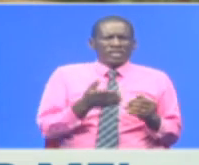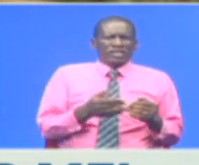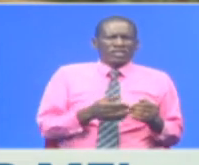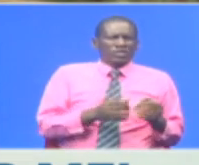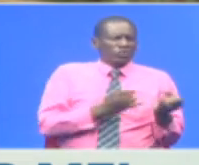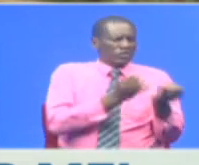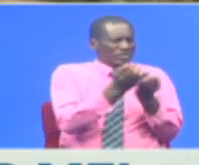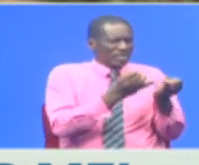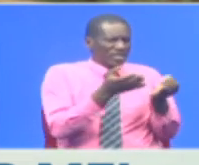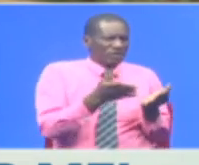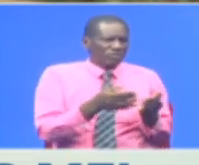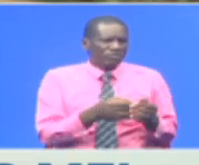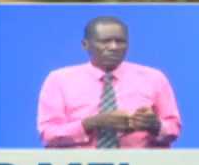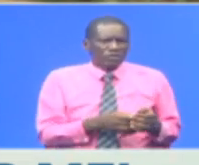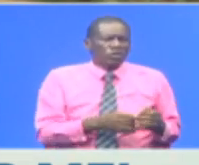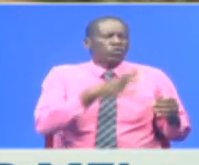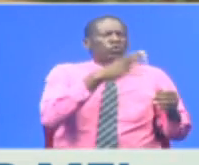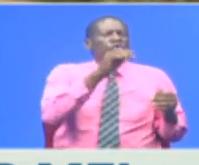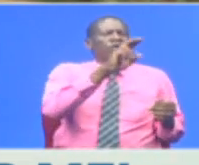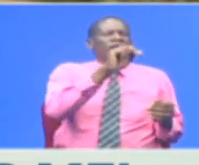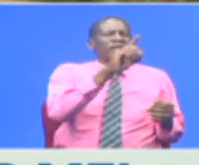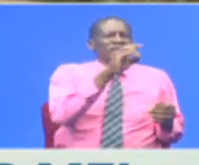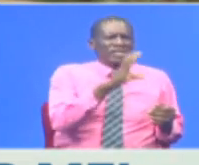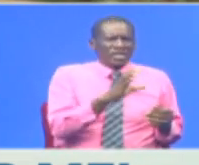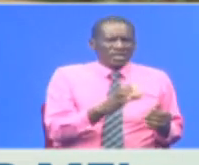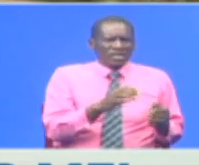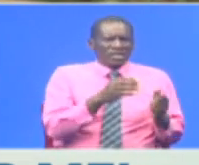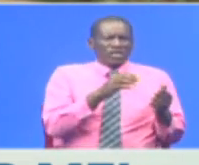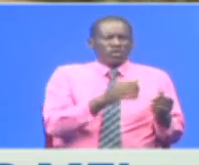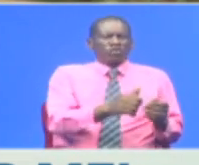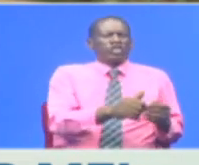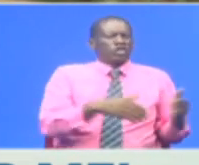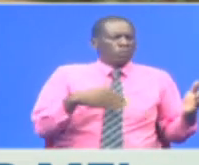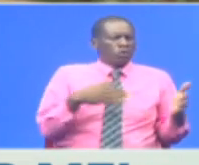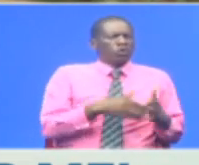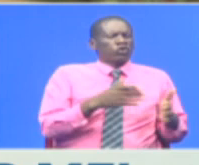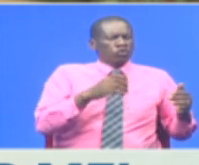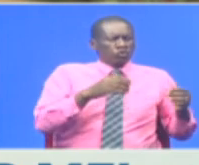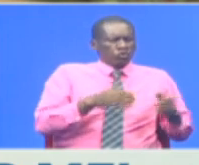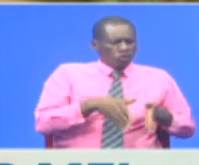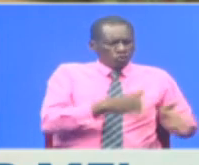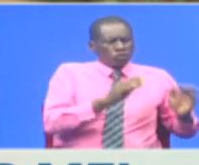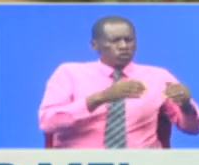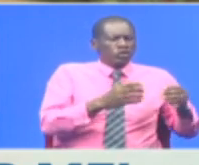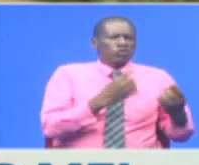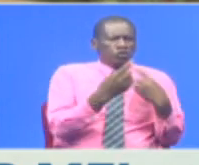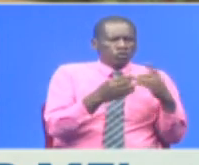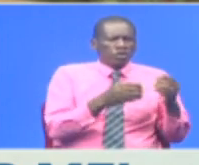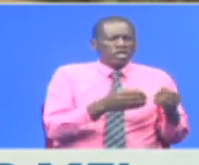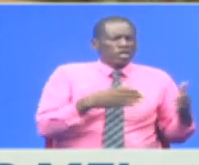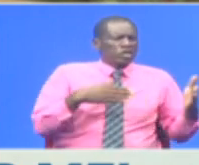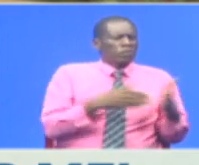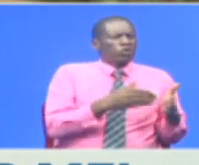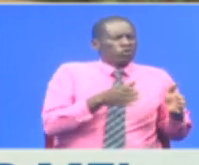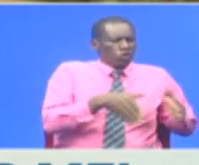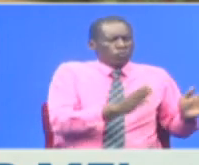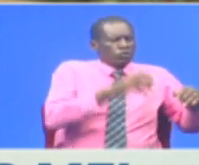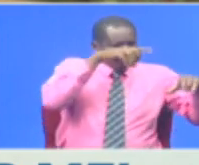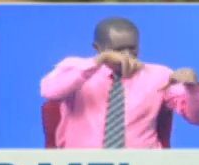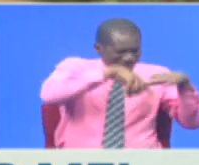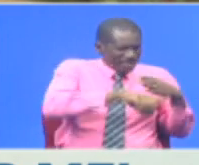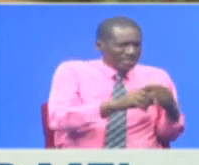Saturday, you get to the NDC, you're denied an opportunity to speak, you're denied an opportunity to get into